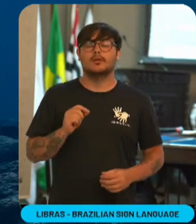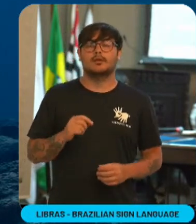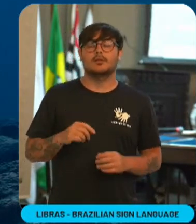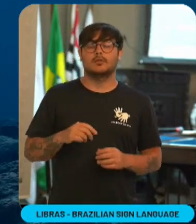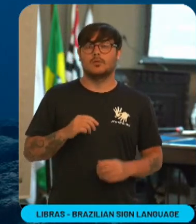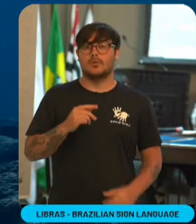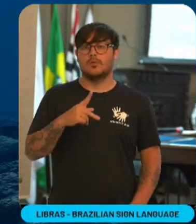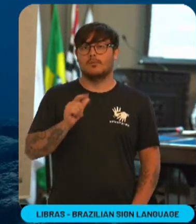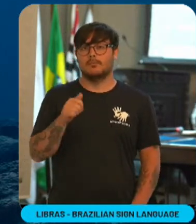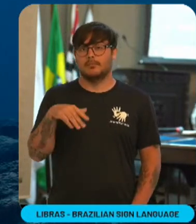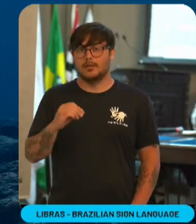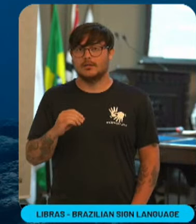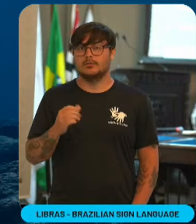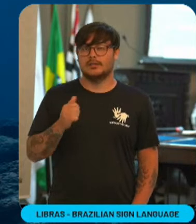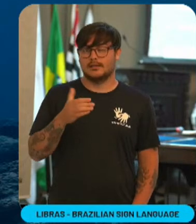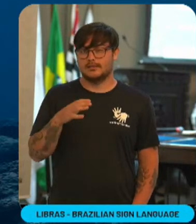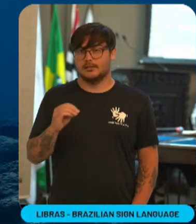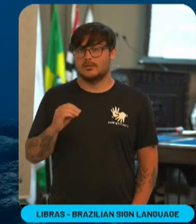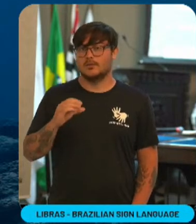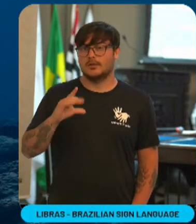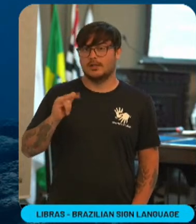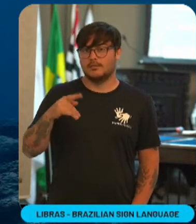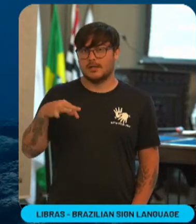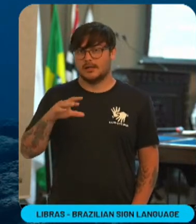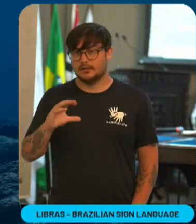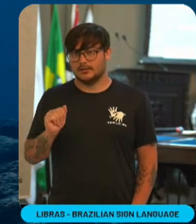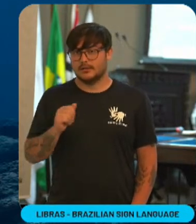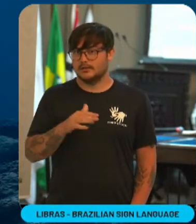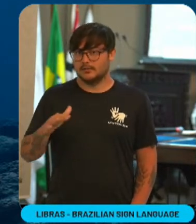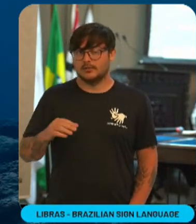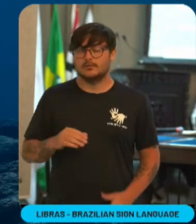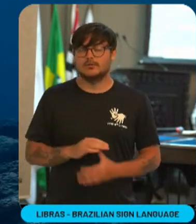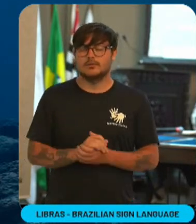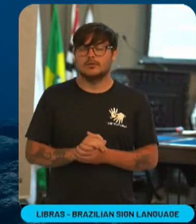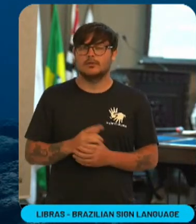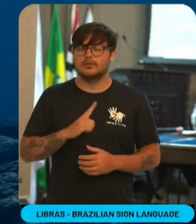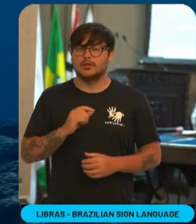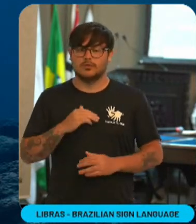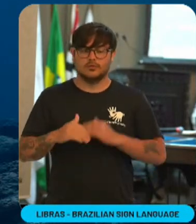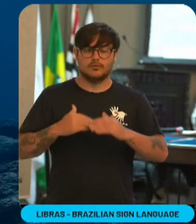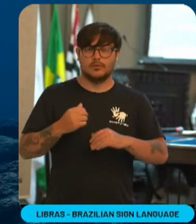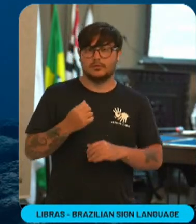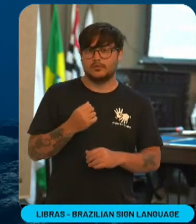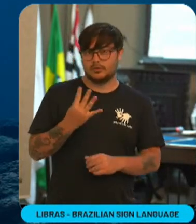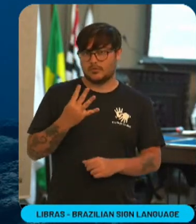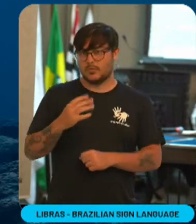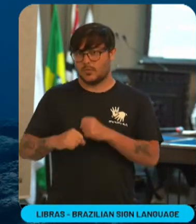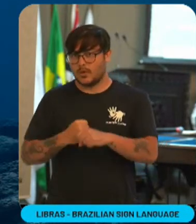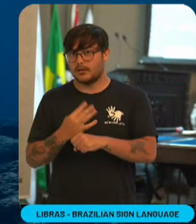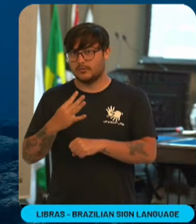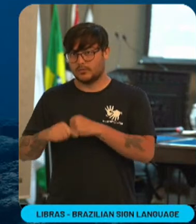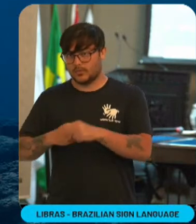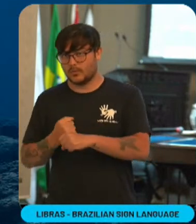So the Pact of Climate Actions of Santos